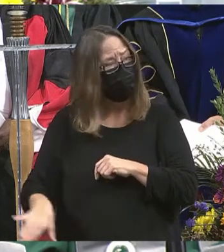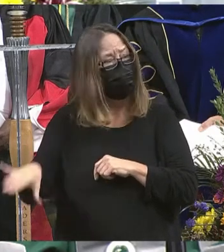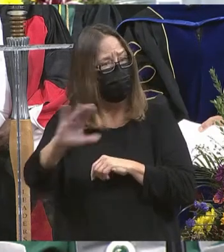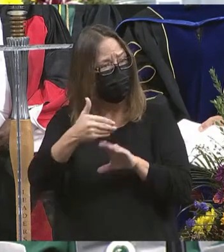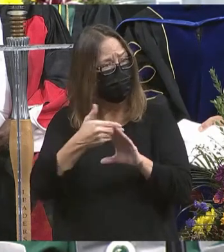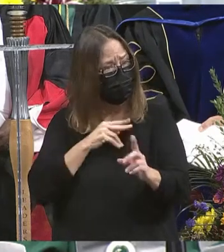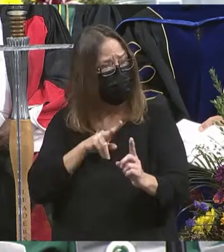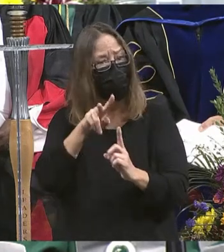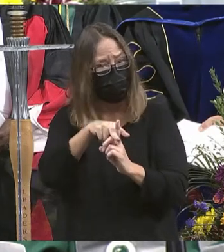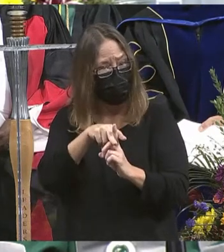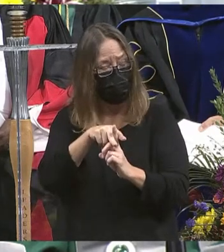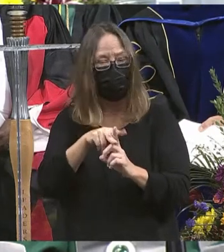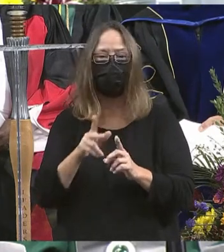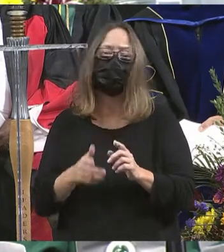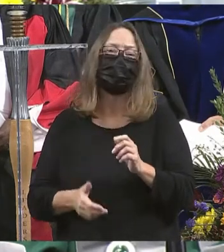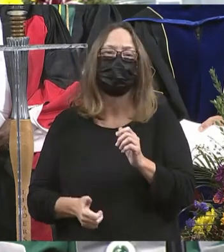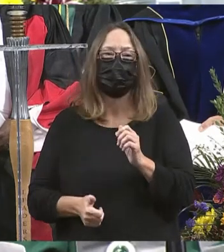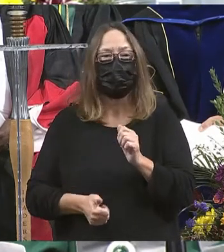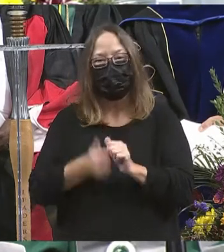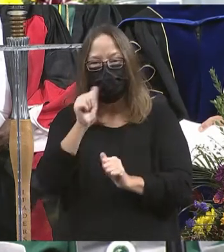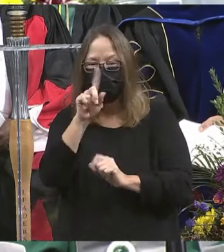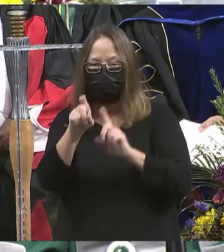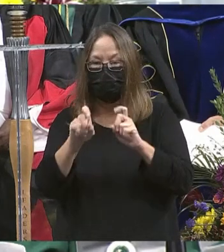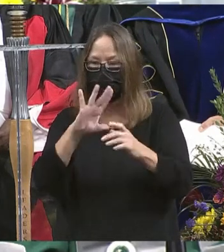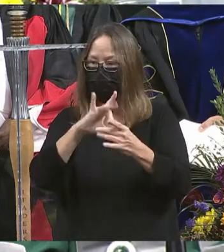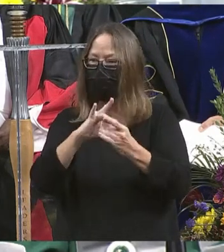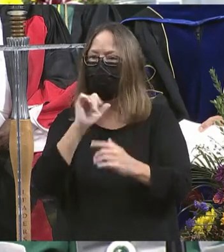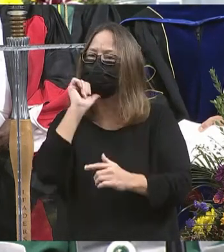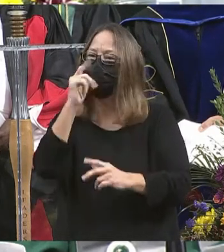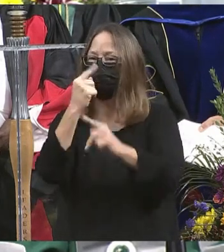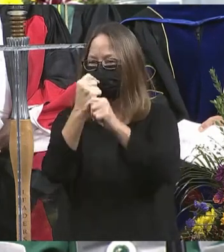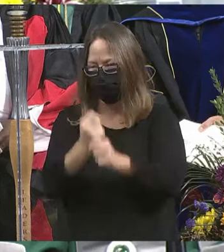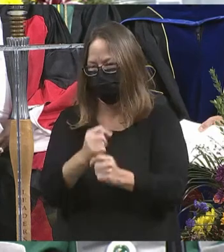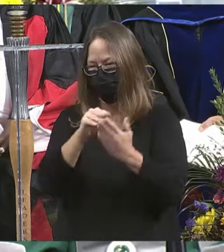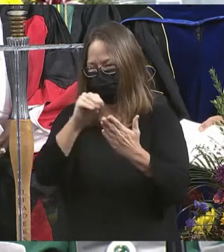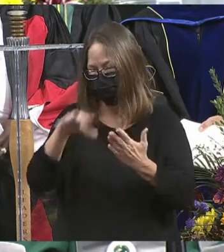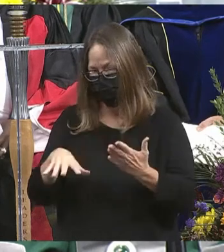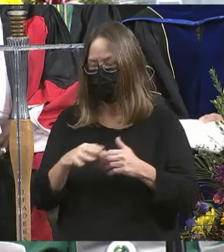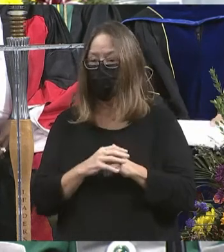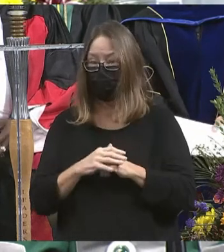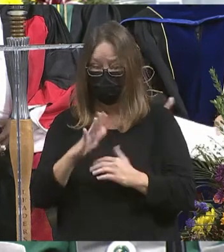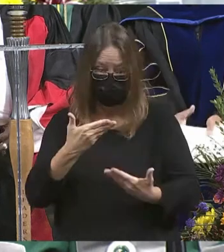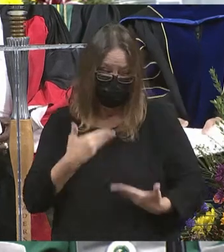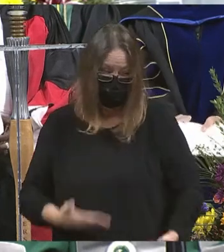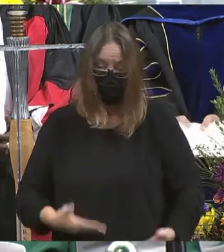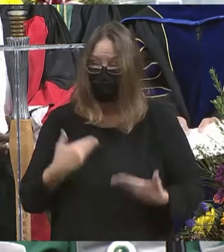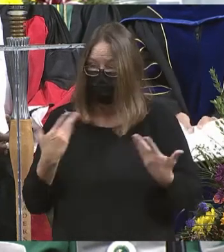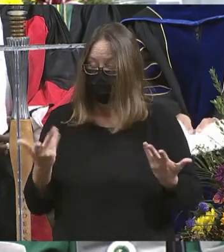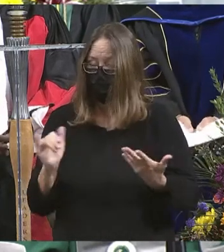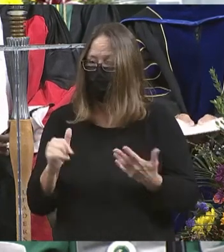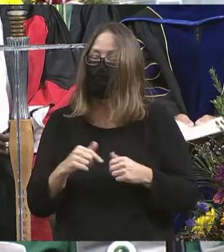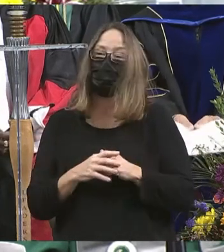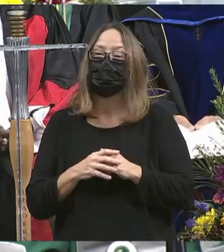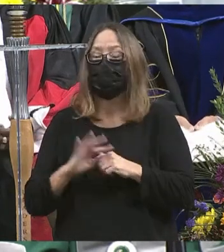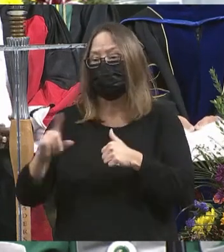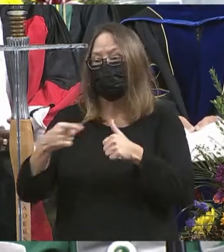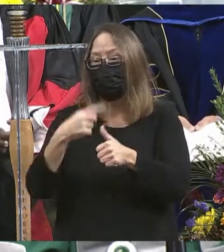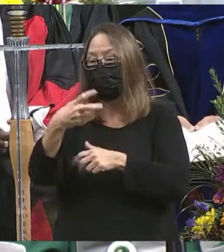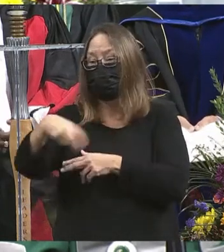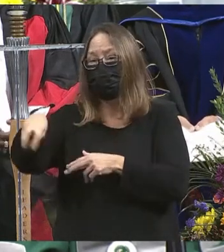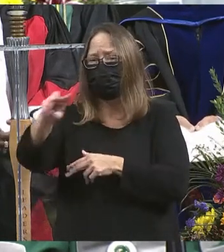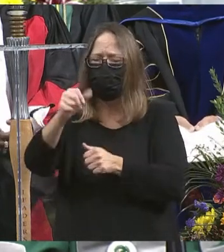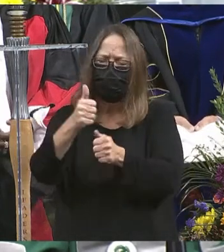before applying, and the main questions I had were all about non-traditional students, since I was one. On that first tour,